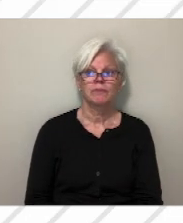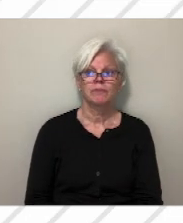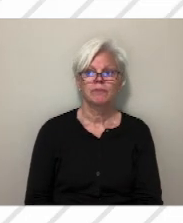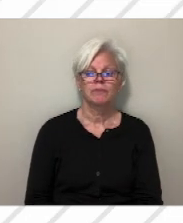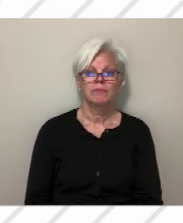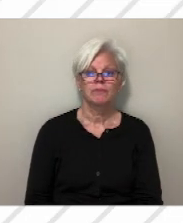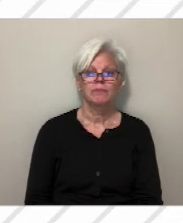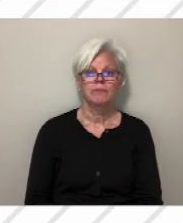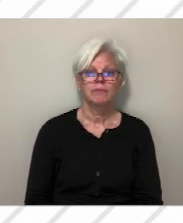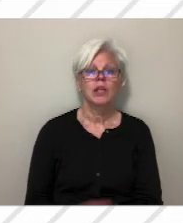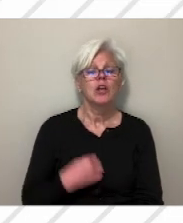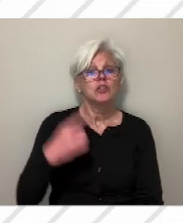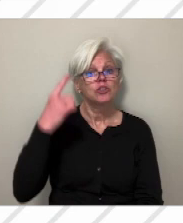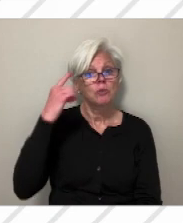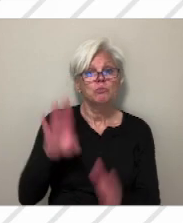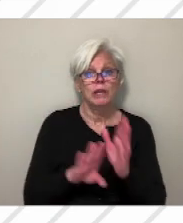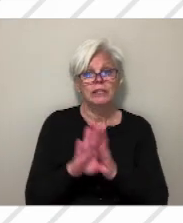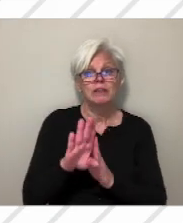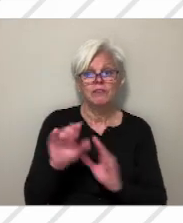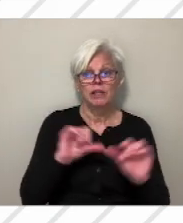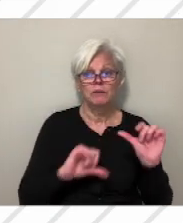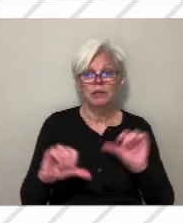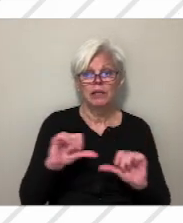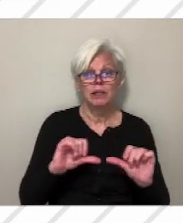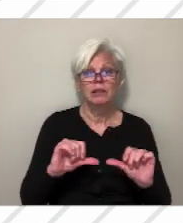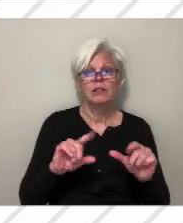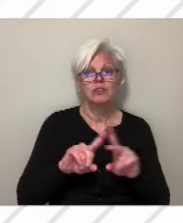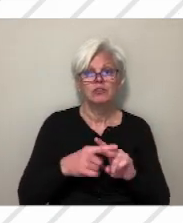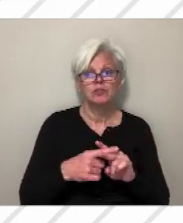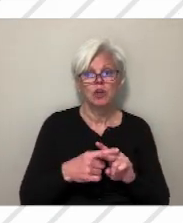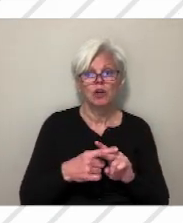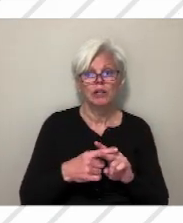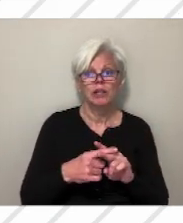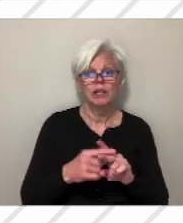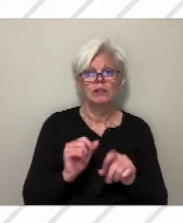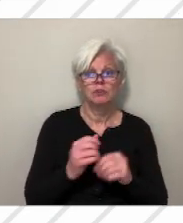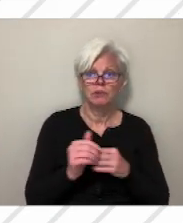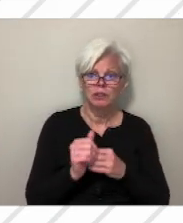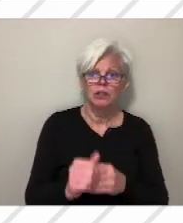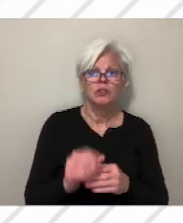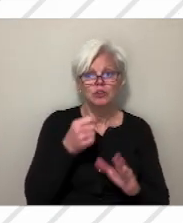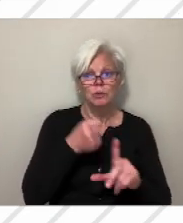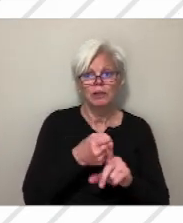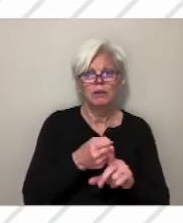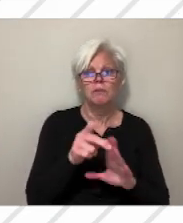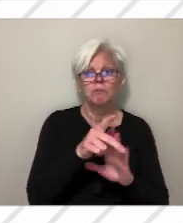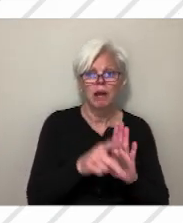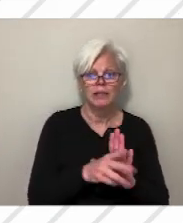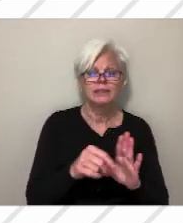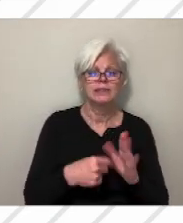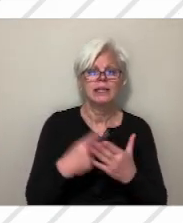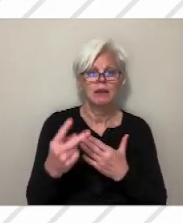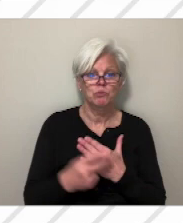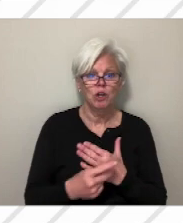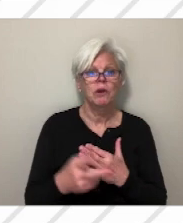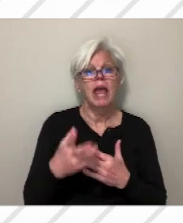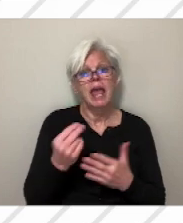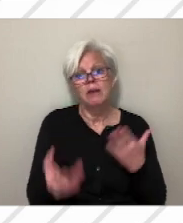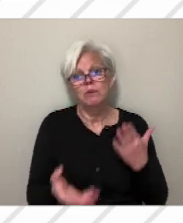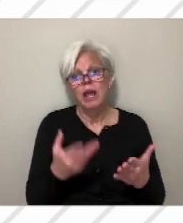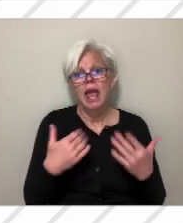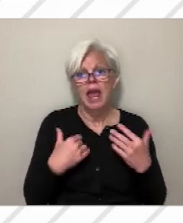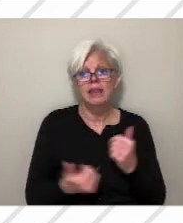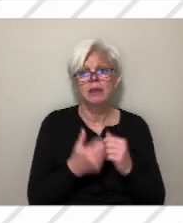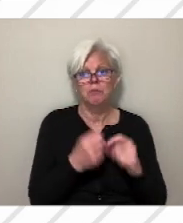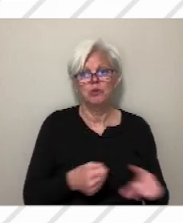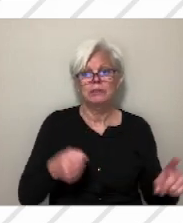Brain development science is starting to make inroads in impacting policy and programs, and it has perhaps had the most impact